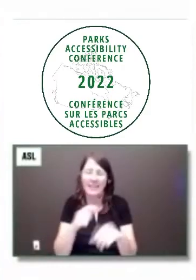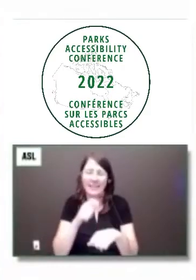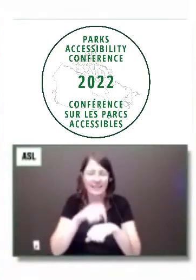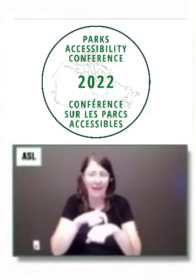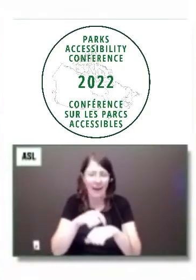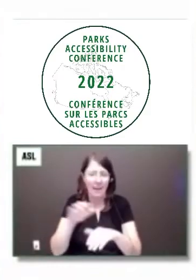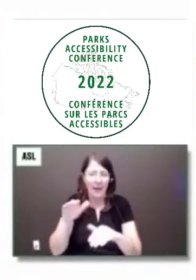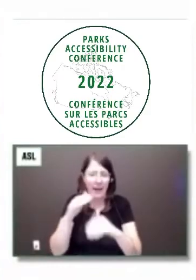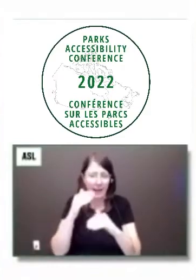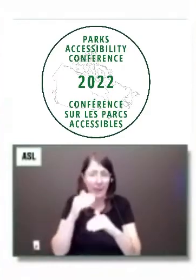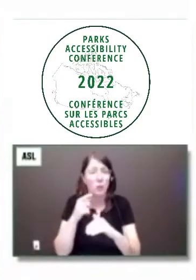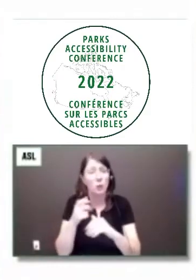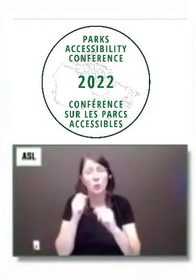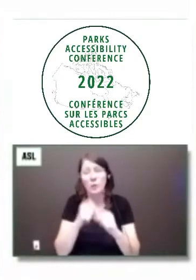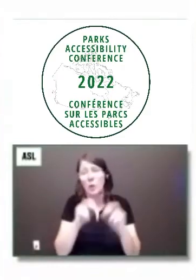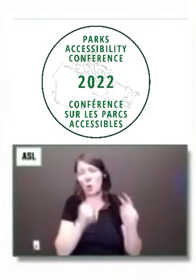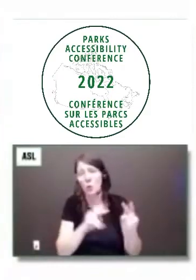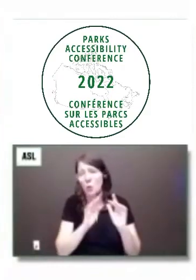Q&A.